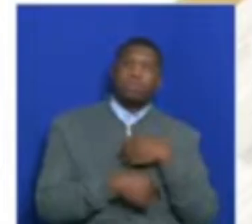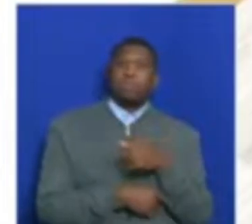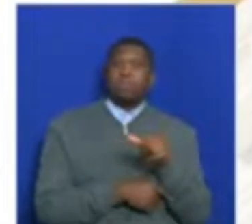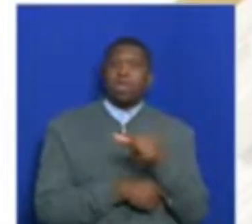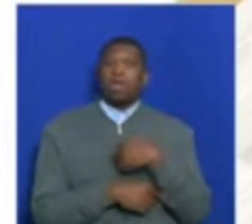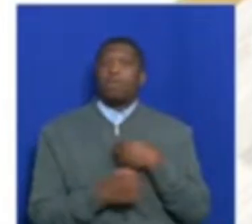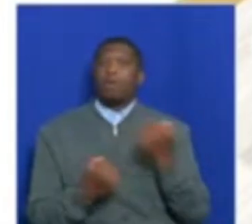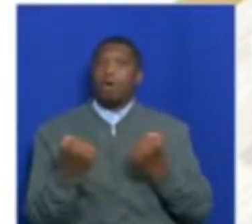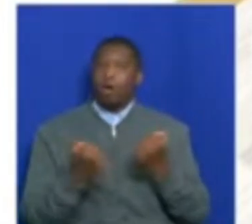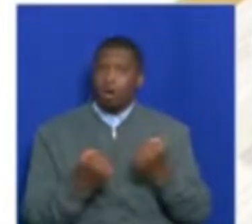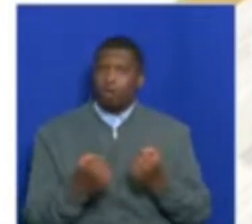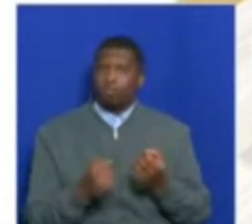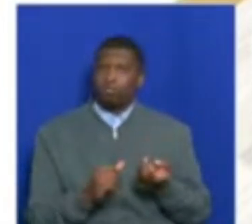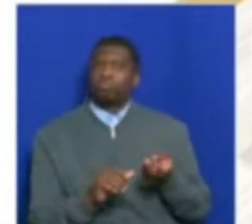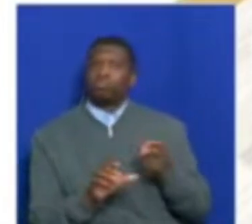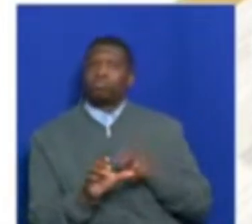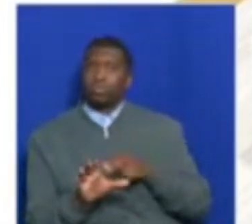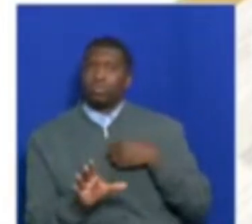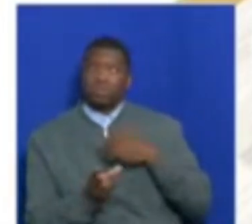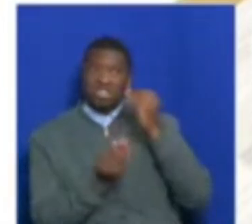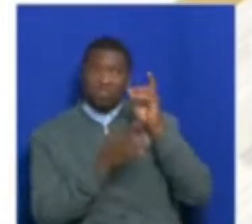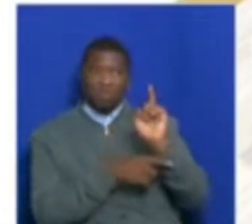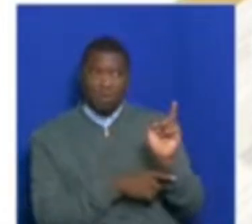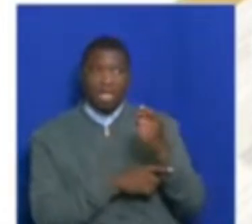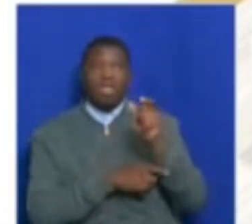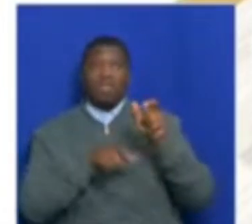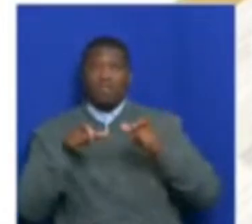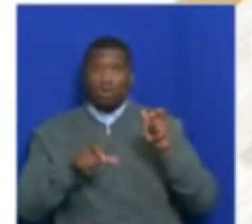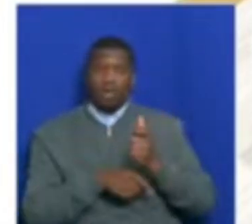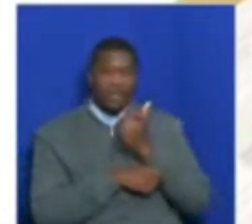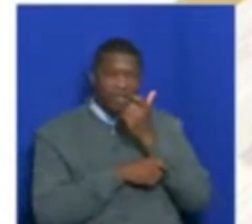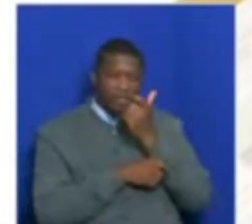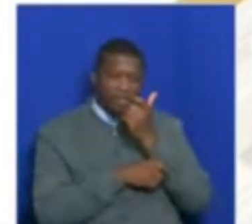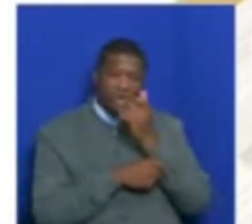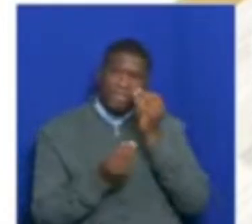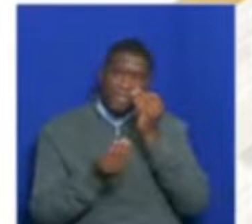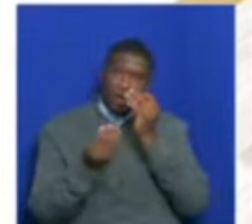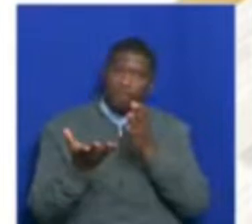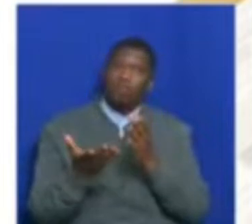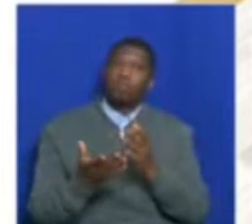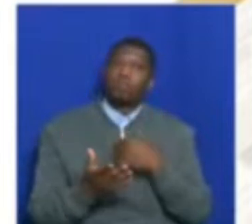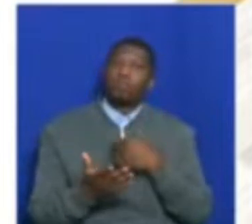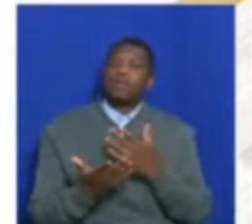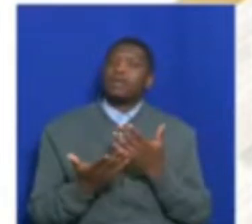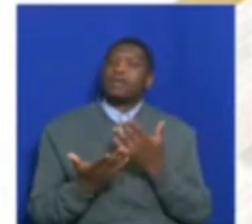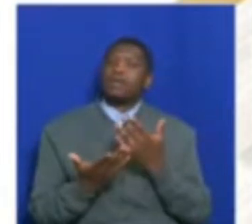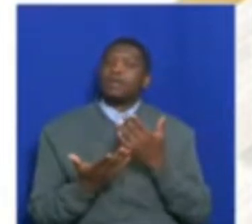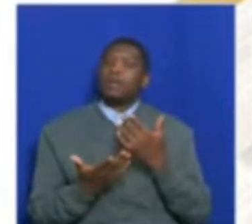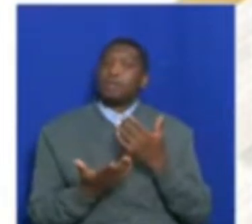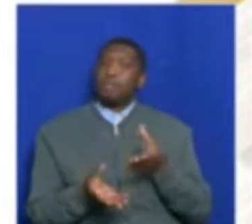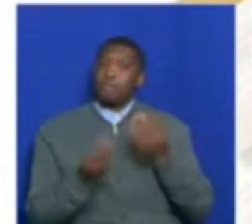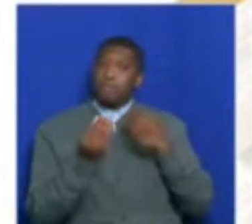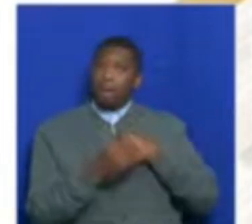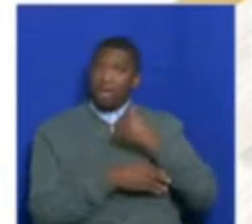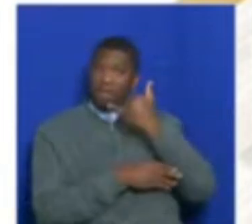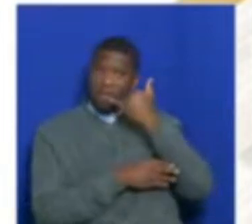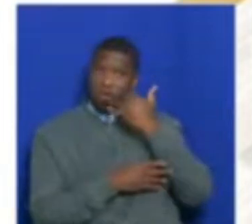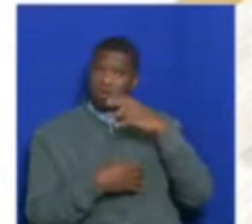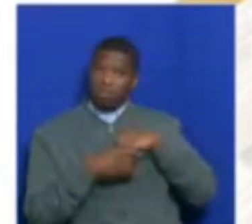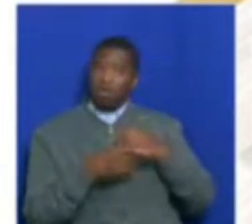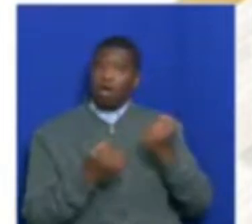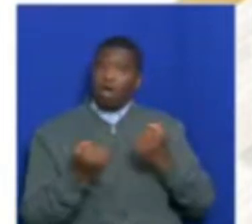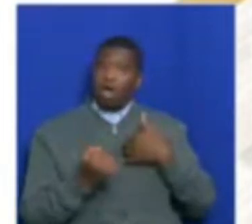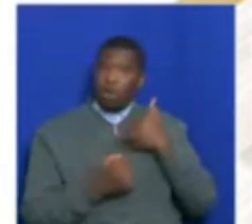immediately alerted everyone on the radio of the shooting. I managed to locate my cell phone in my vehicle when I heard it ringing. It was